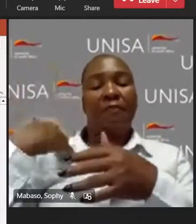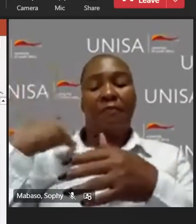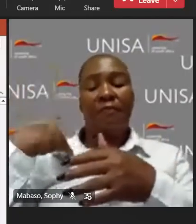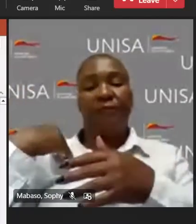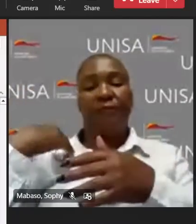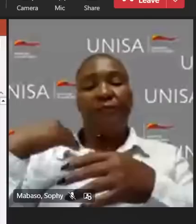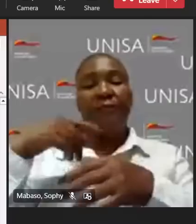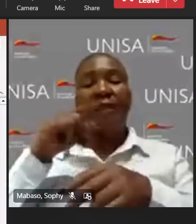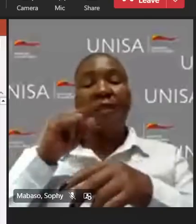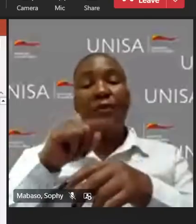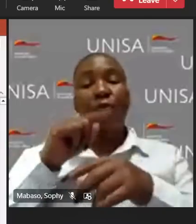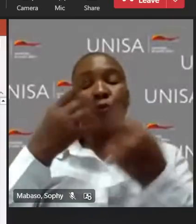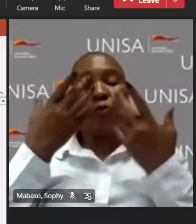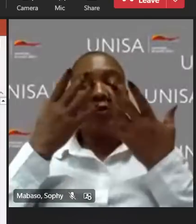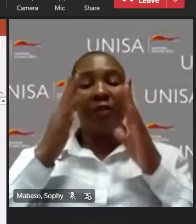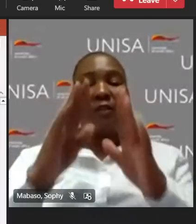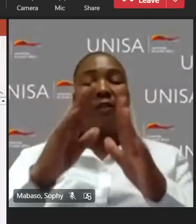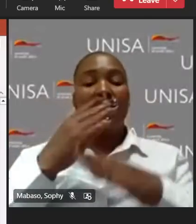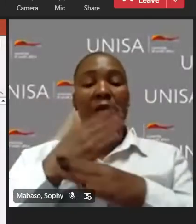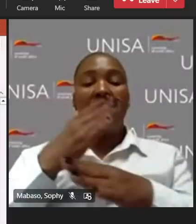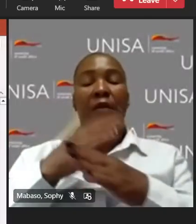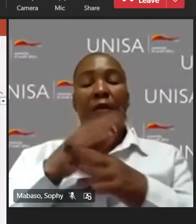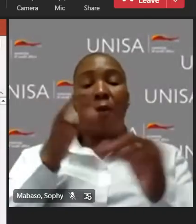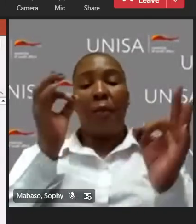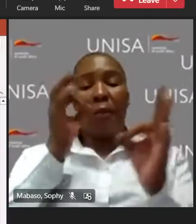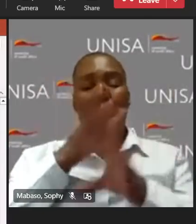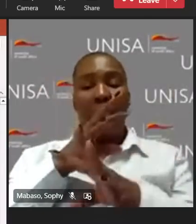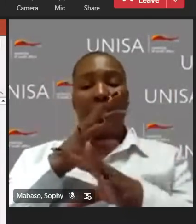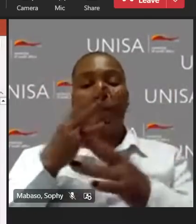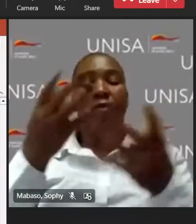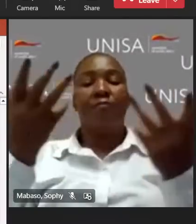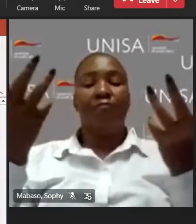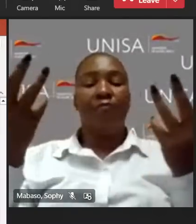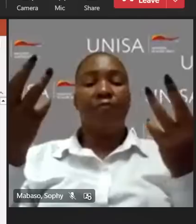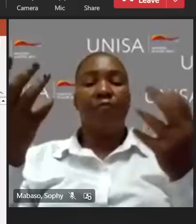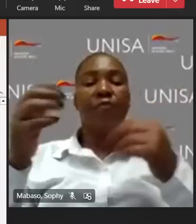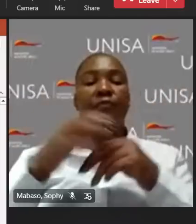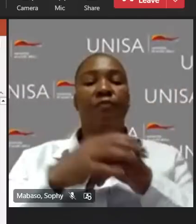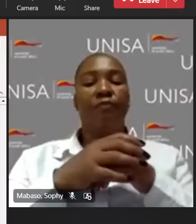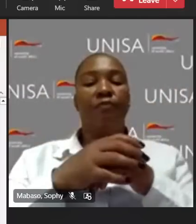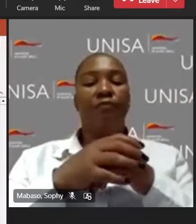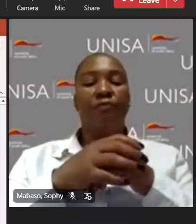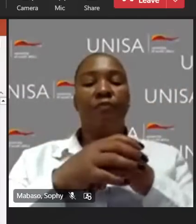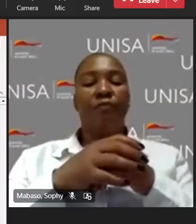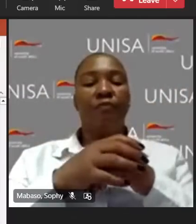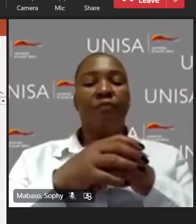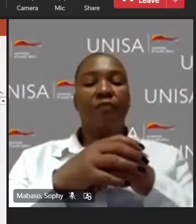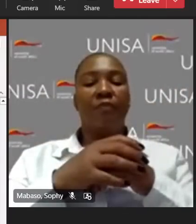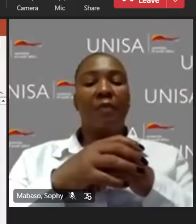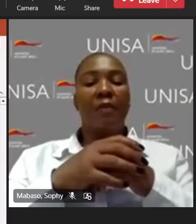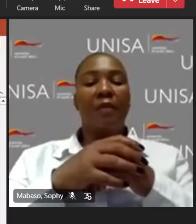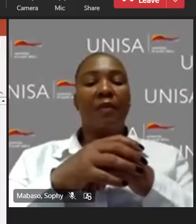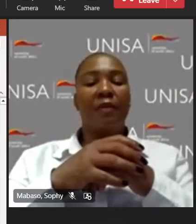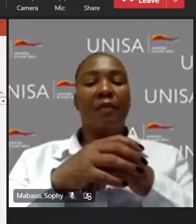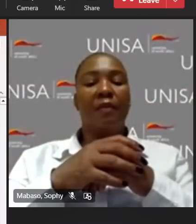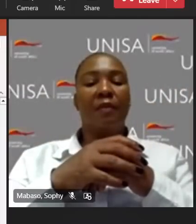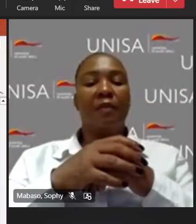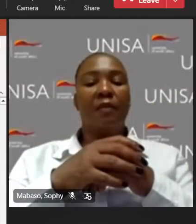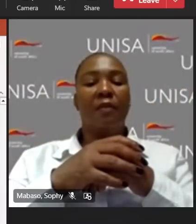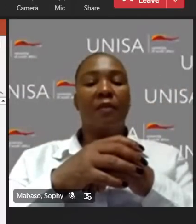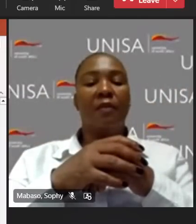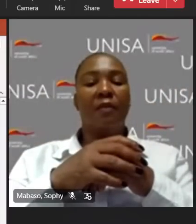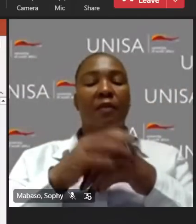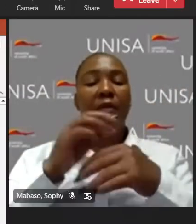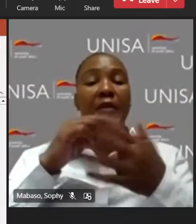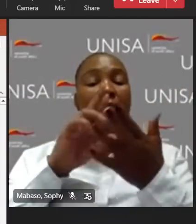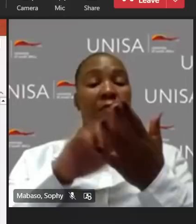Those students who are not working and they apply for AOD, your request